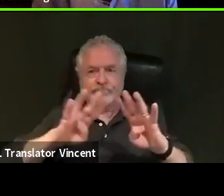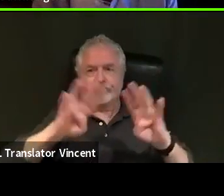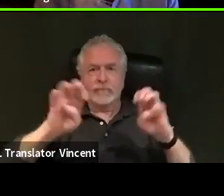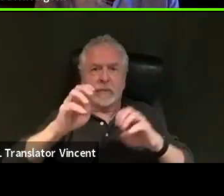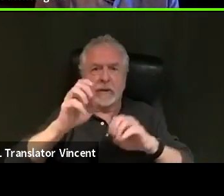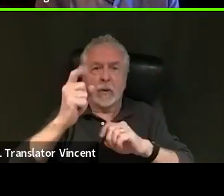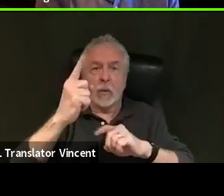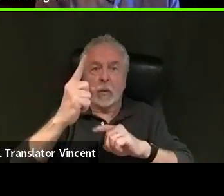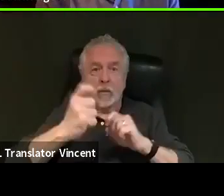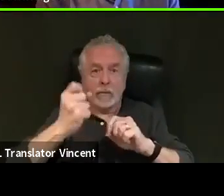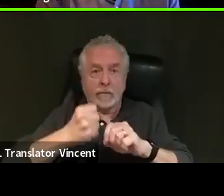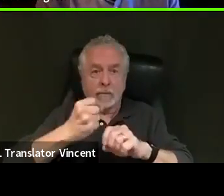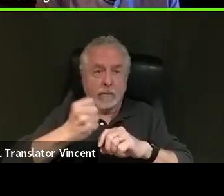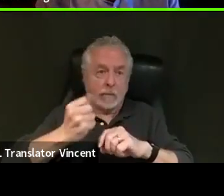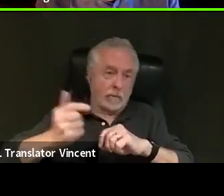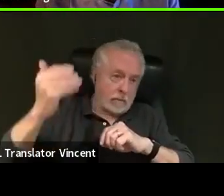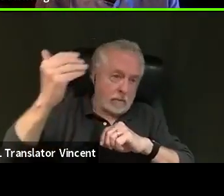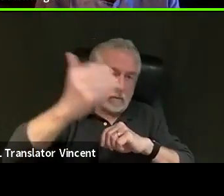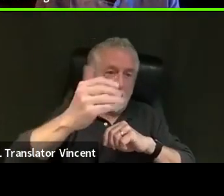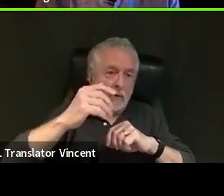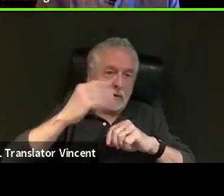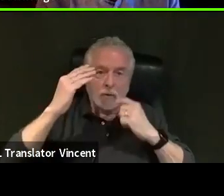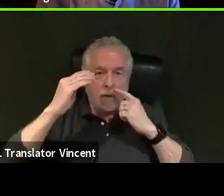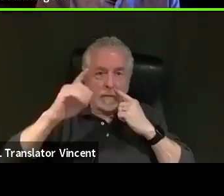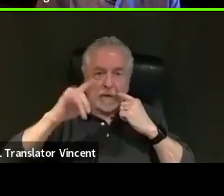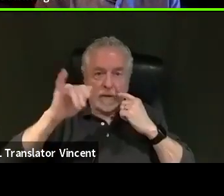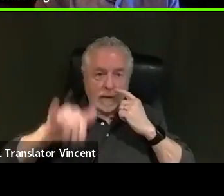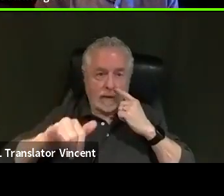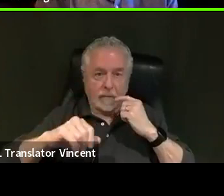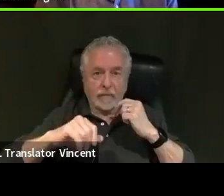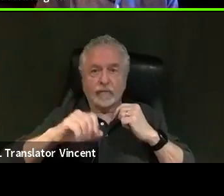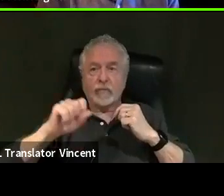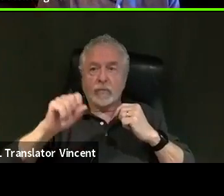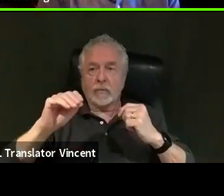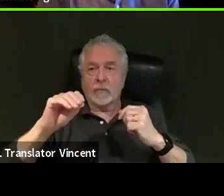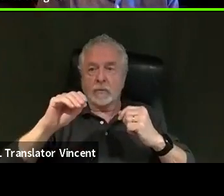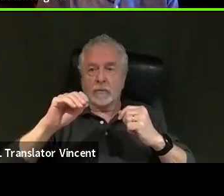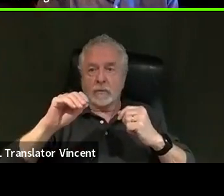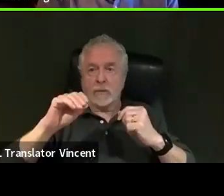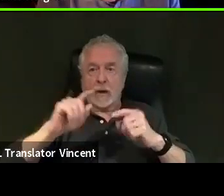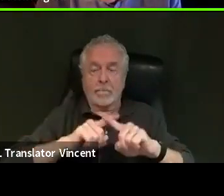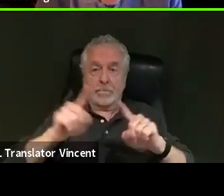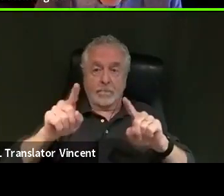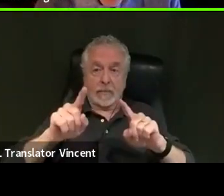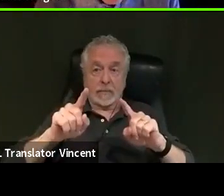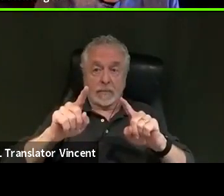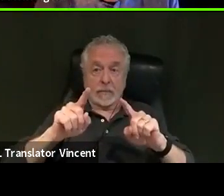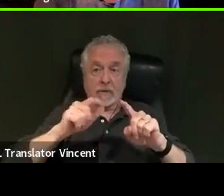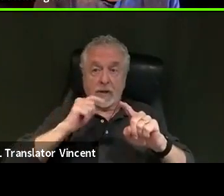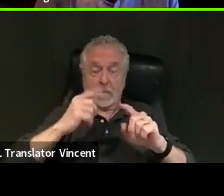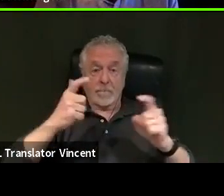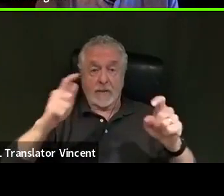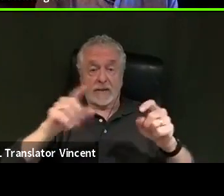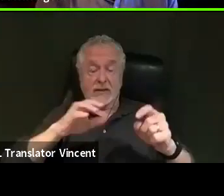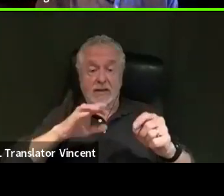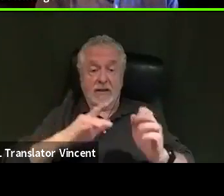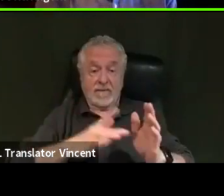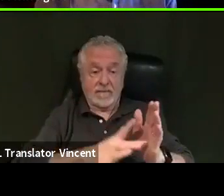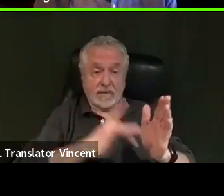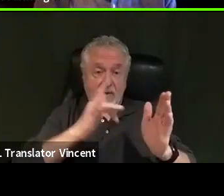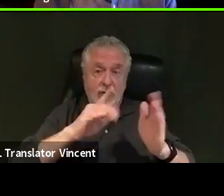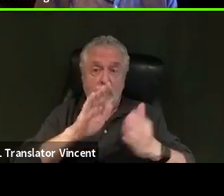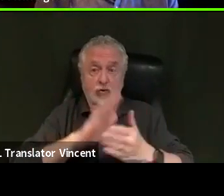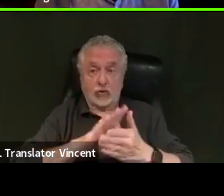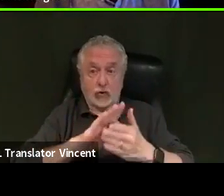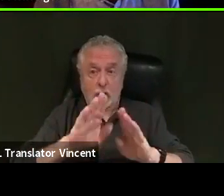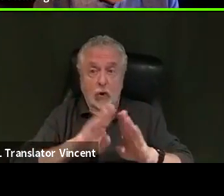year and a half away. And so we don't know about that. So, but one of the biggest advantages is for